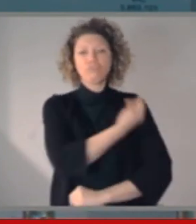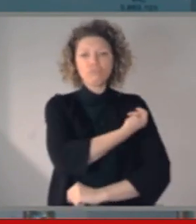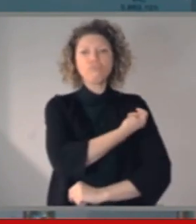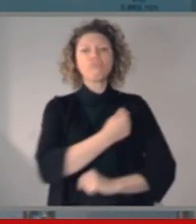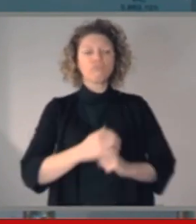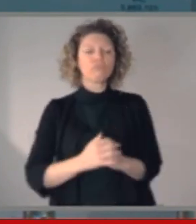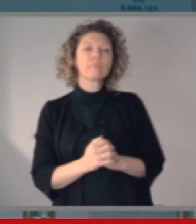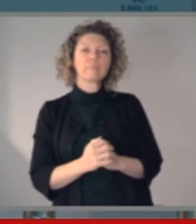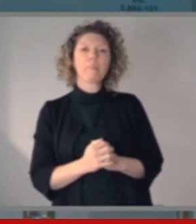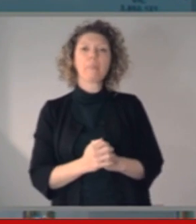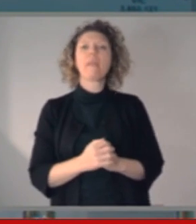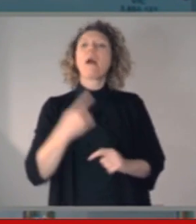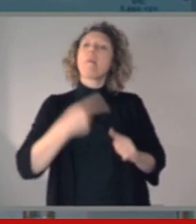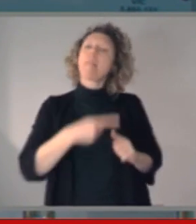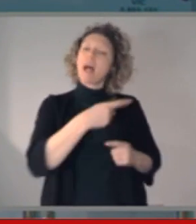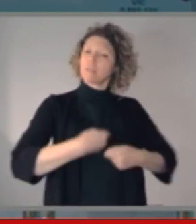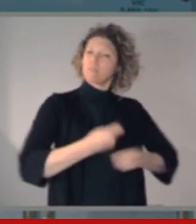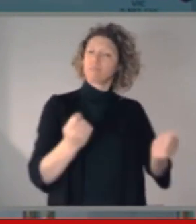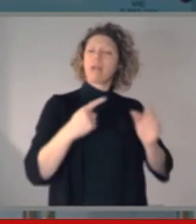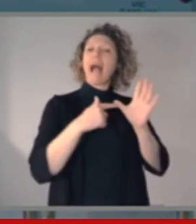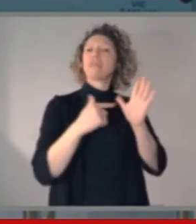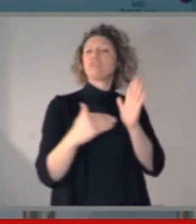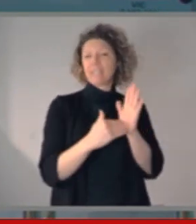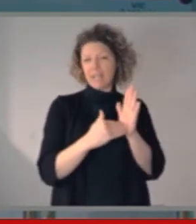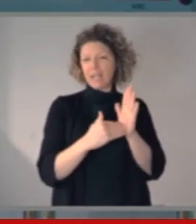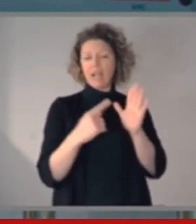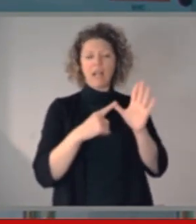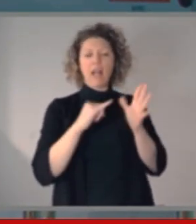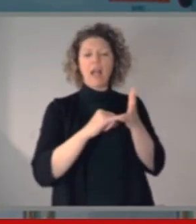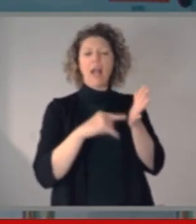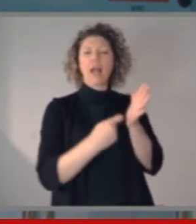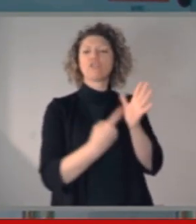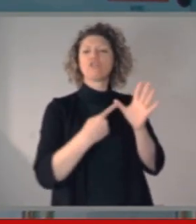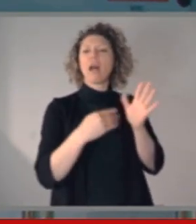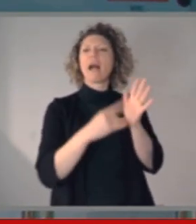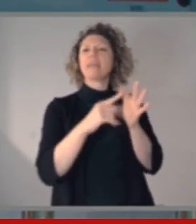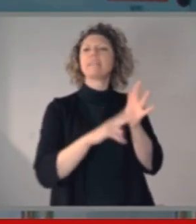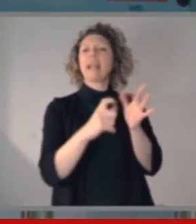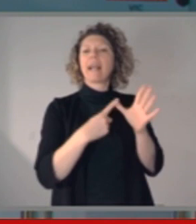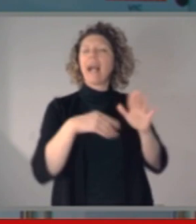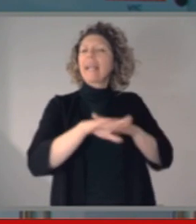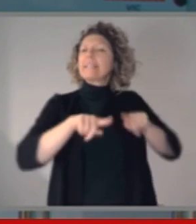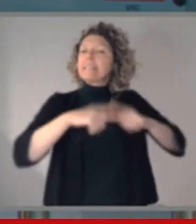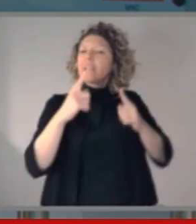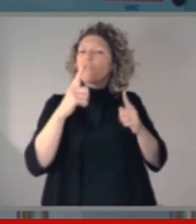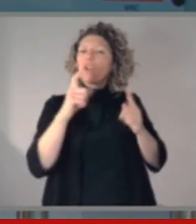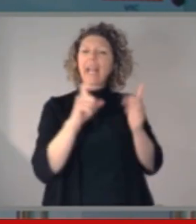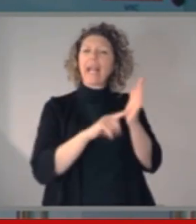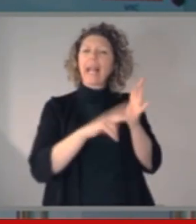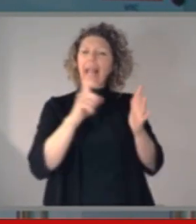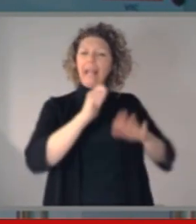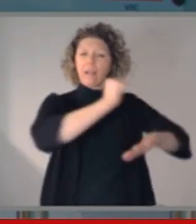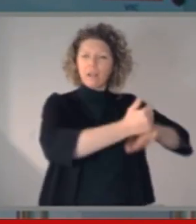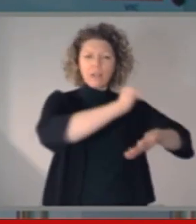of the AstraZeneca vaccine through those state-based clinics in Victoria. So right across the country, you're seeing